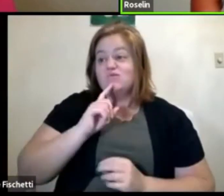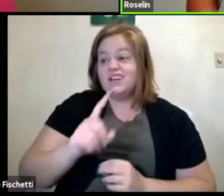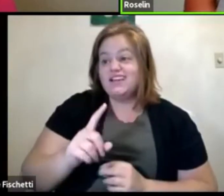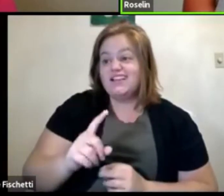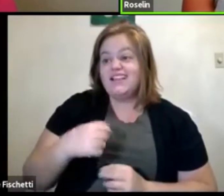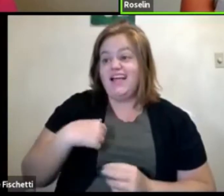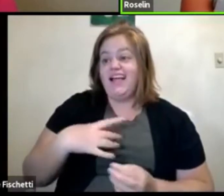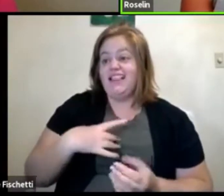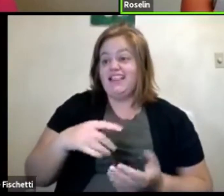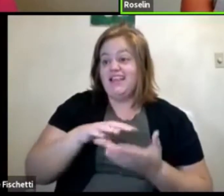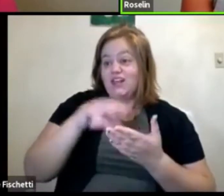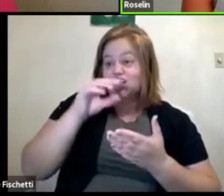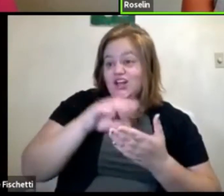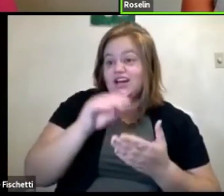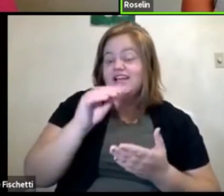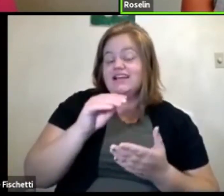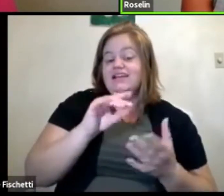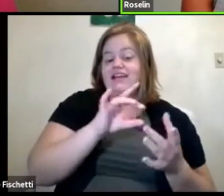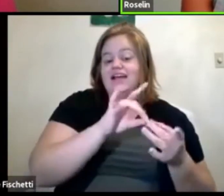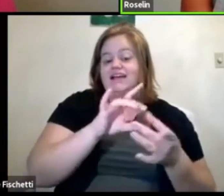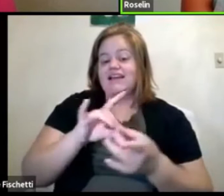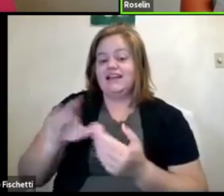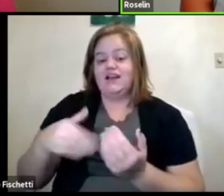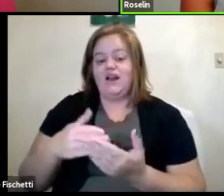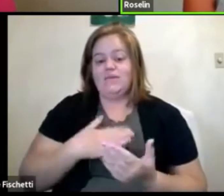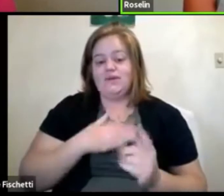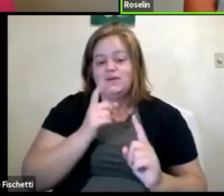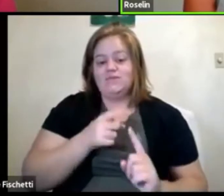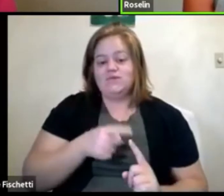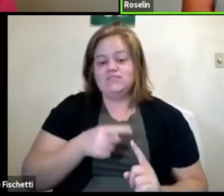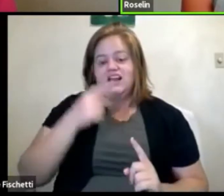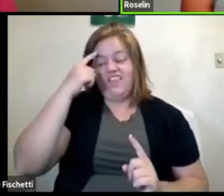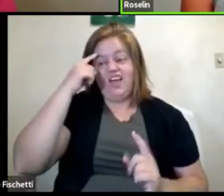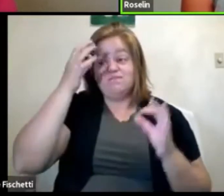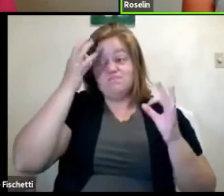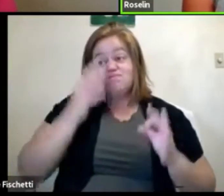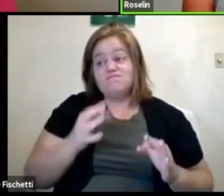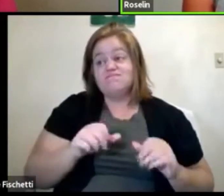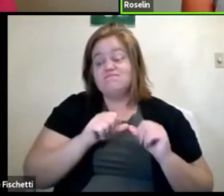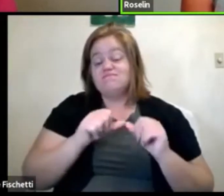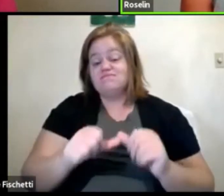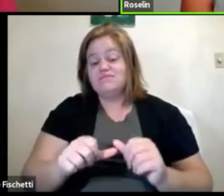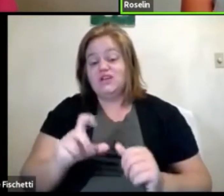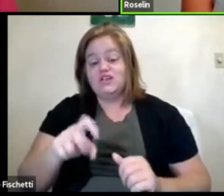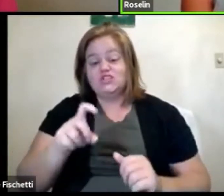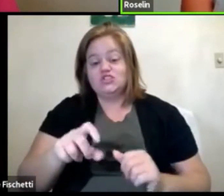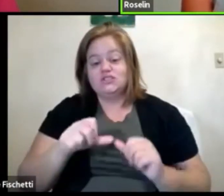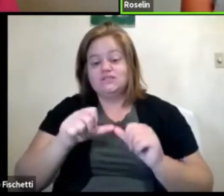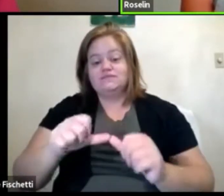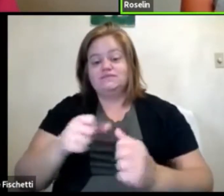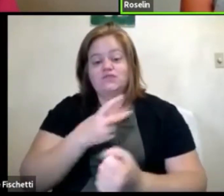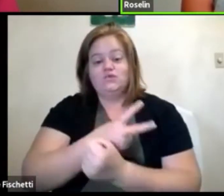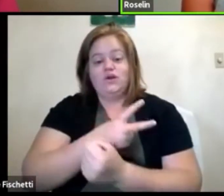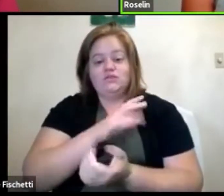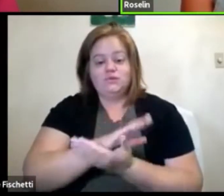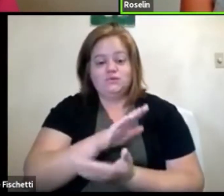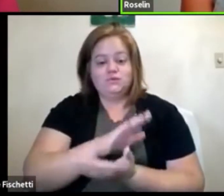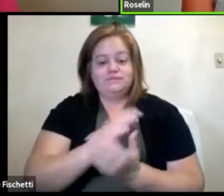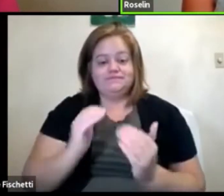learning, and then I decided, yeah, I want to continue going to grad school and doing